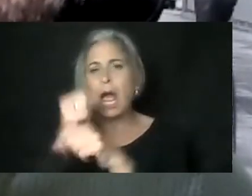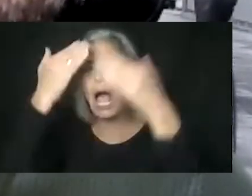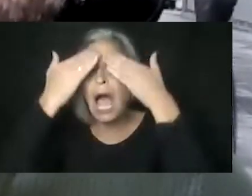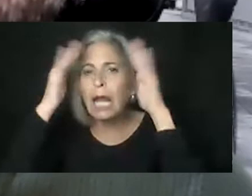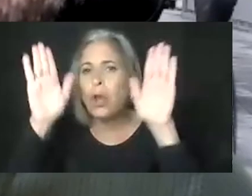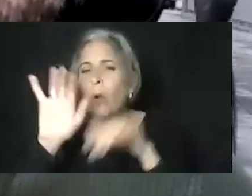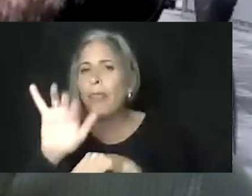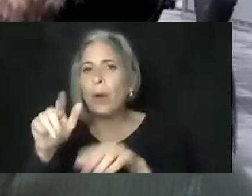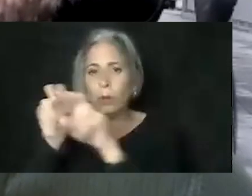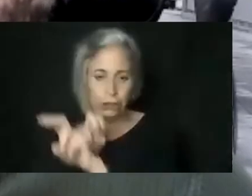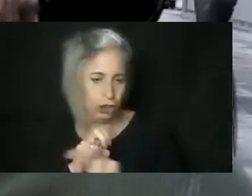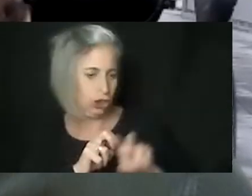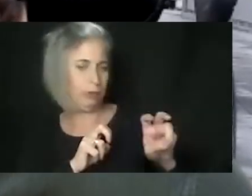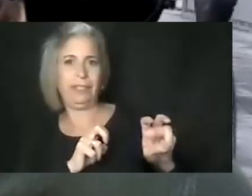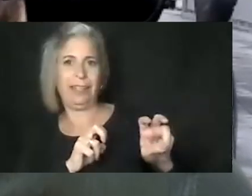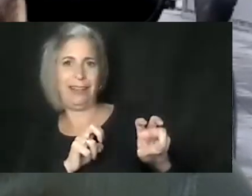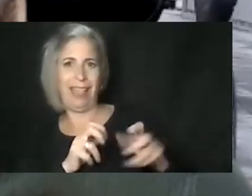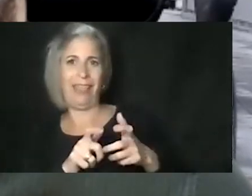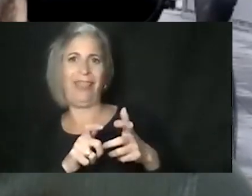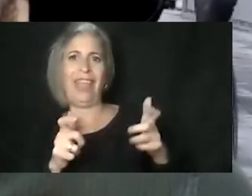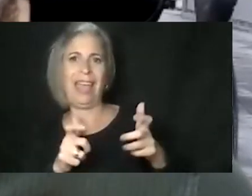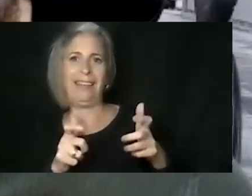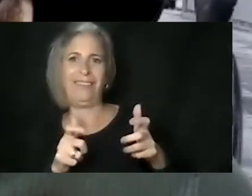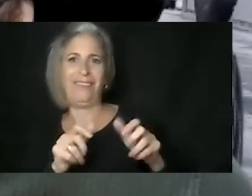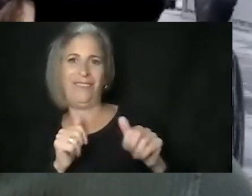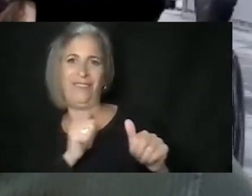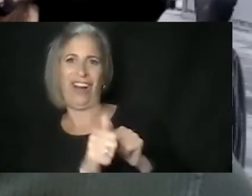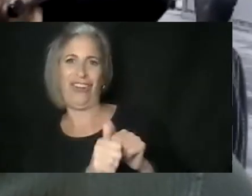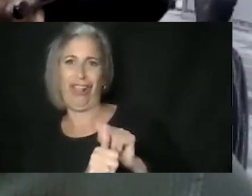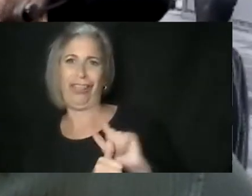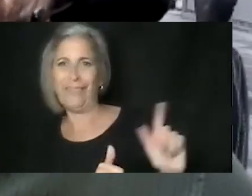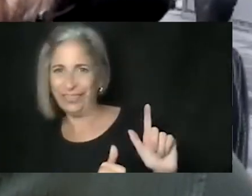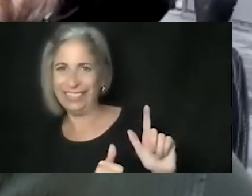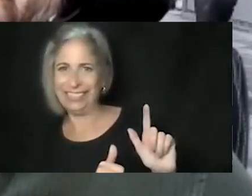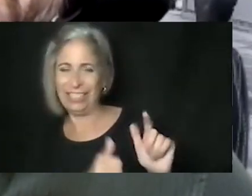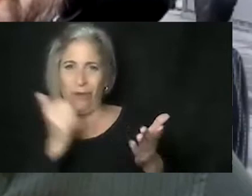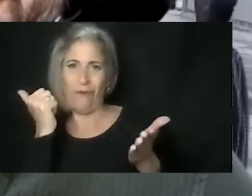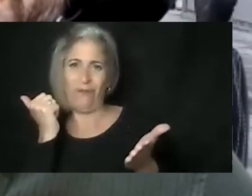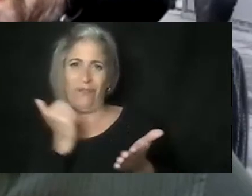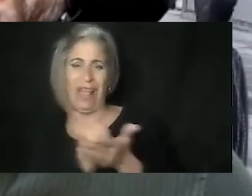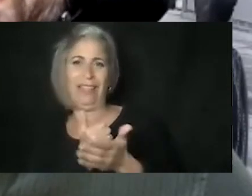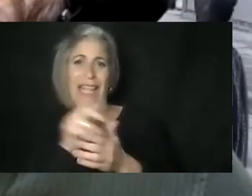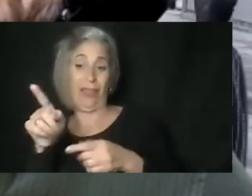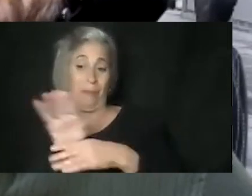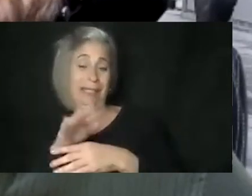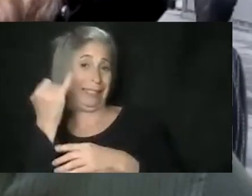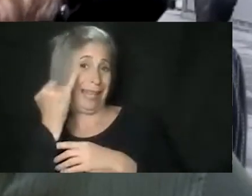we've shifted quite as far left as sort of validating people's business ideas.